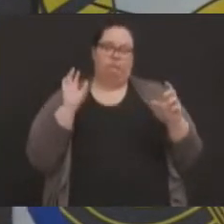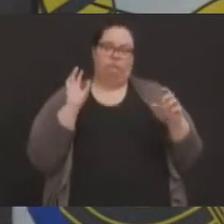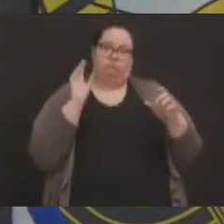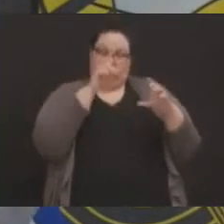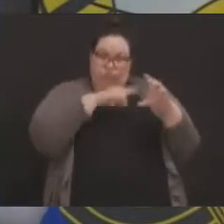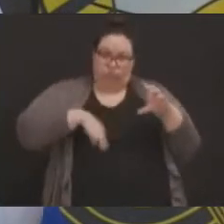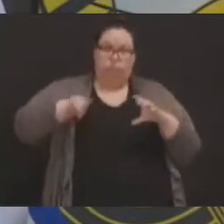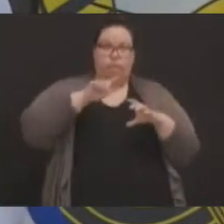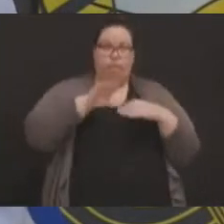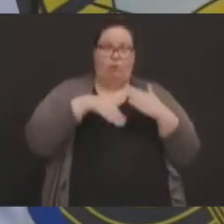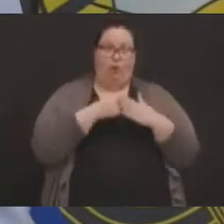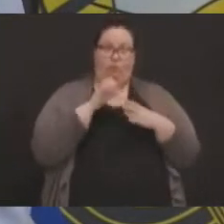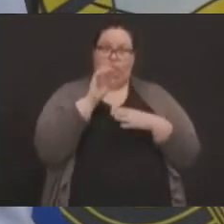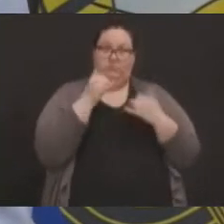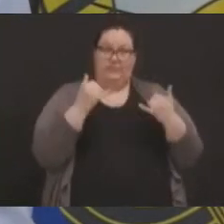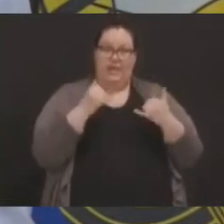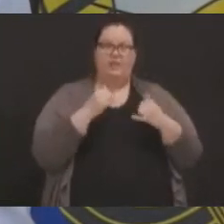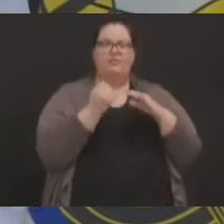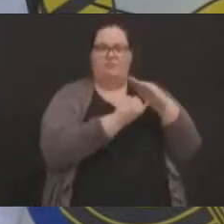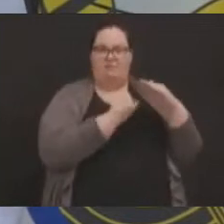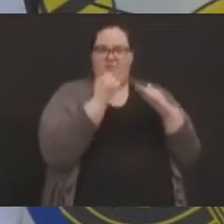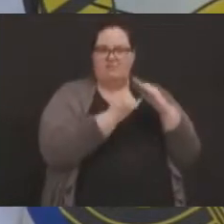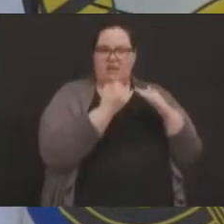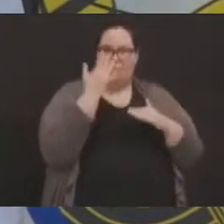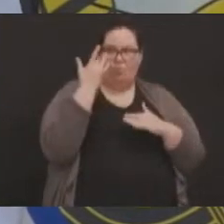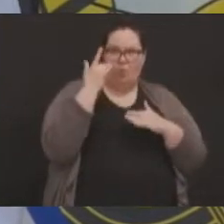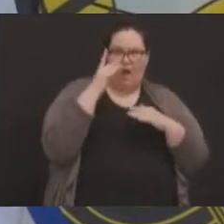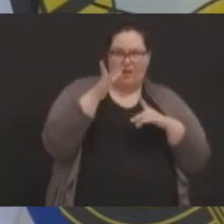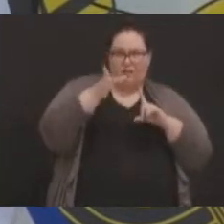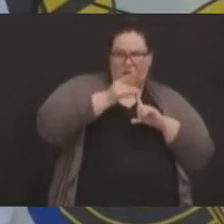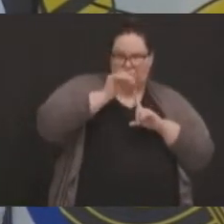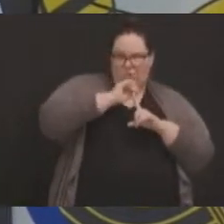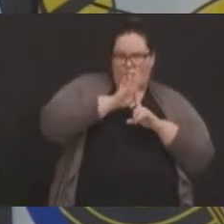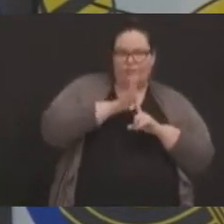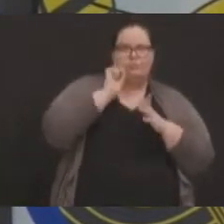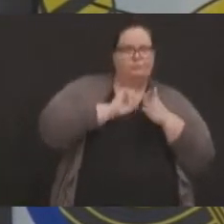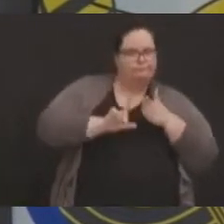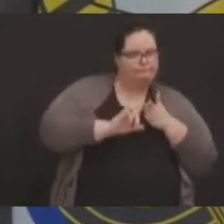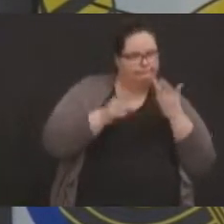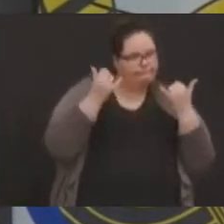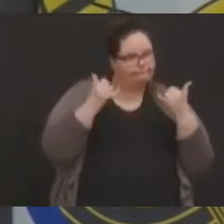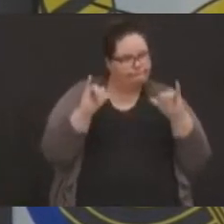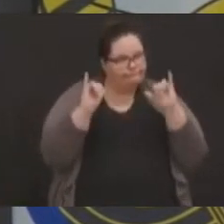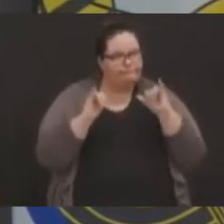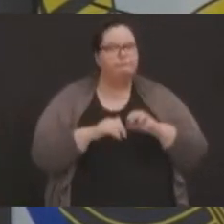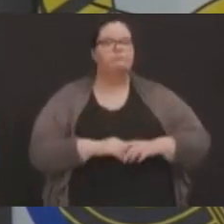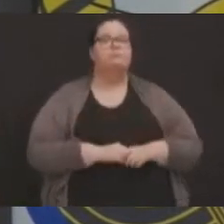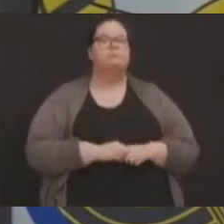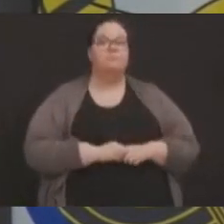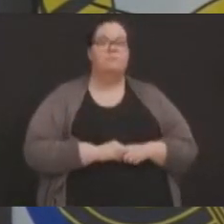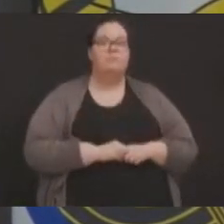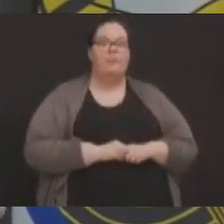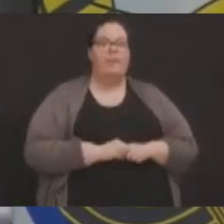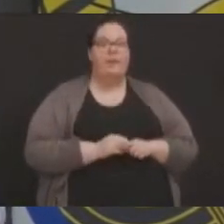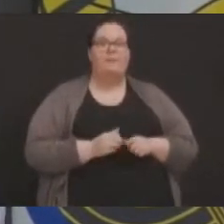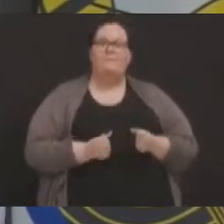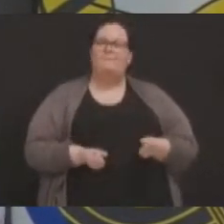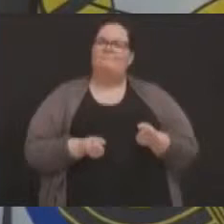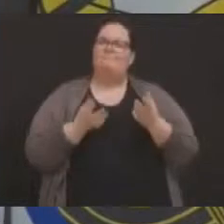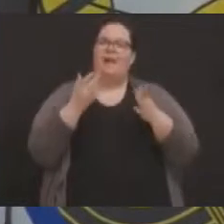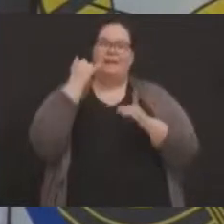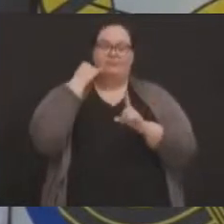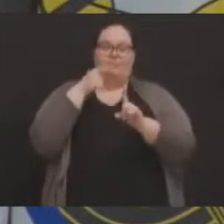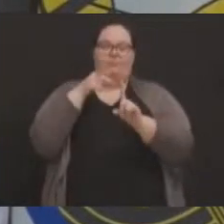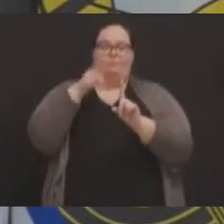close contacts of cases that were already diagnosed, in which case they were already self-isolating, but some of them are still under